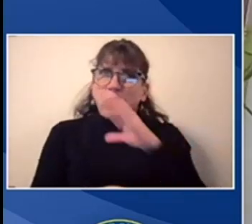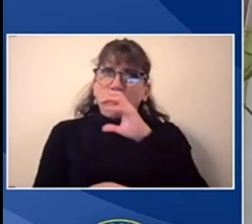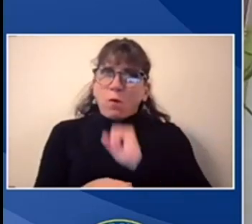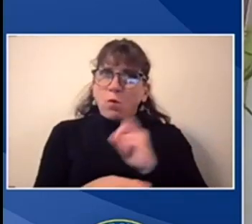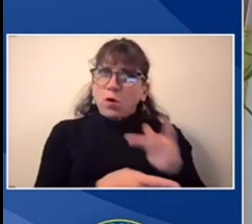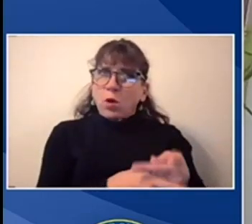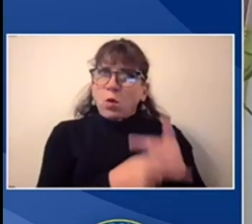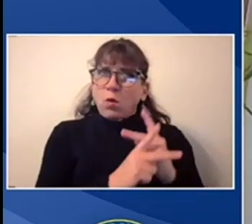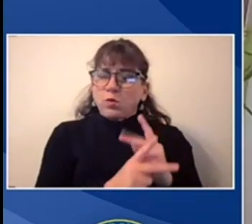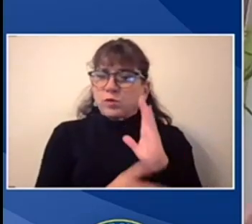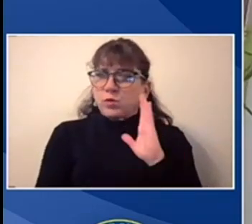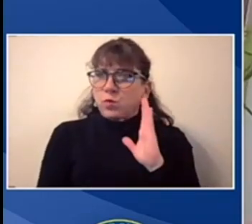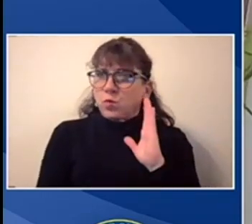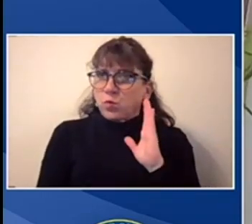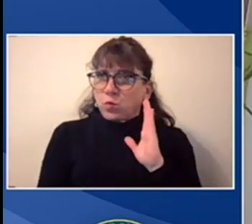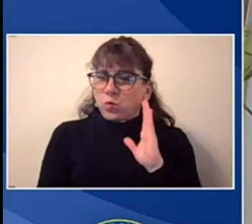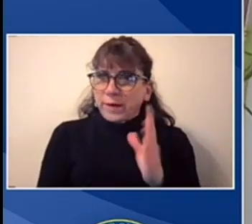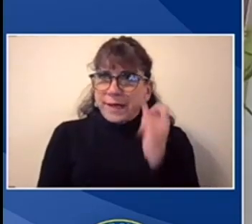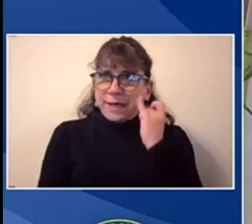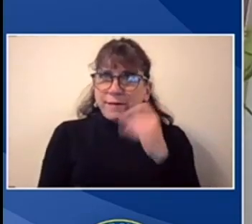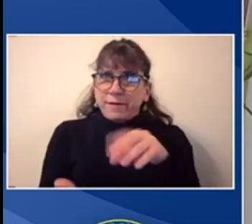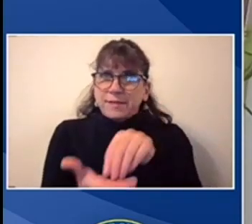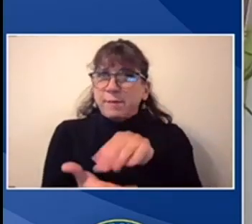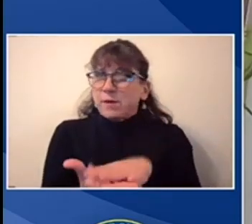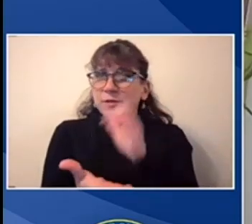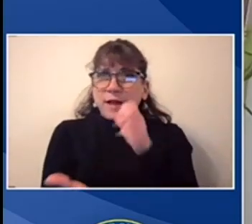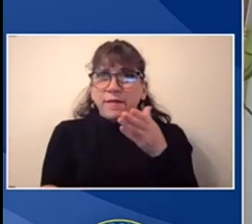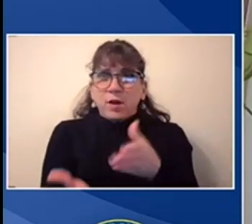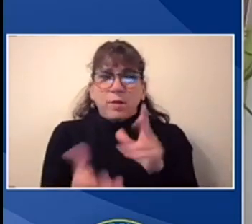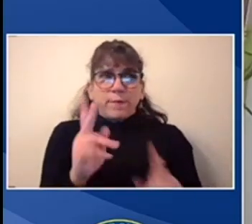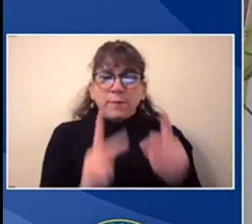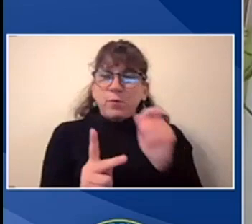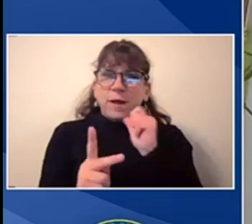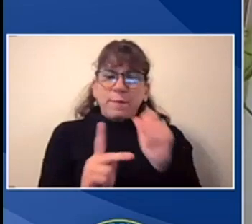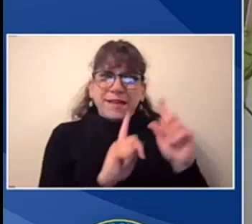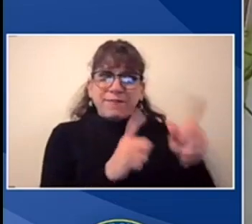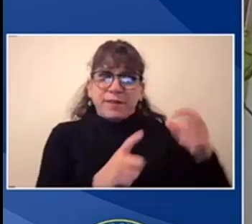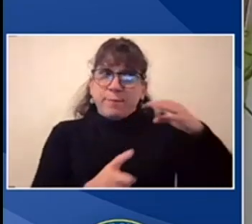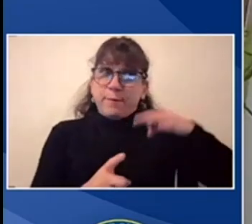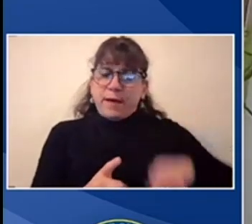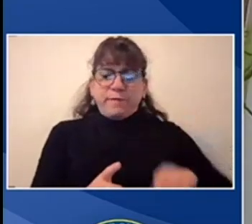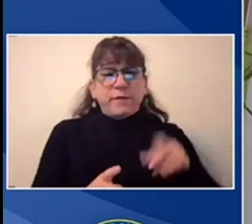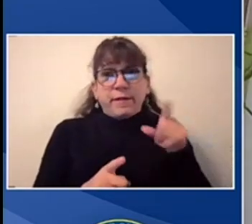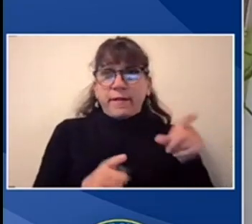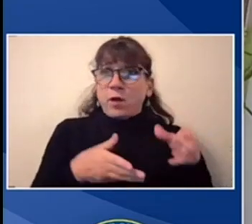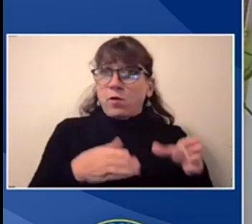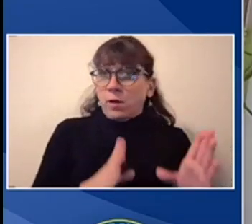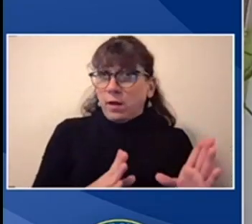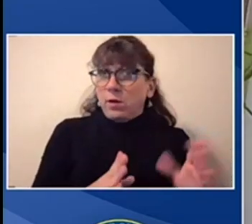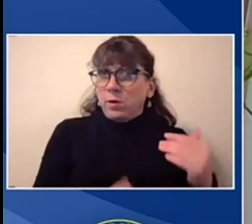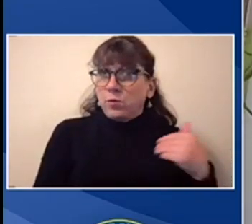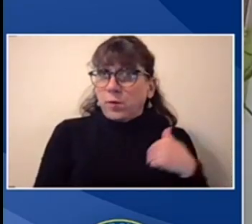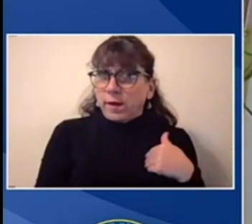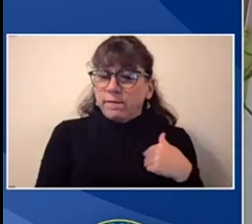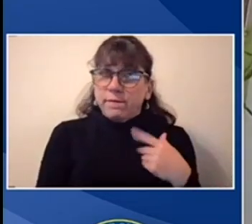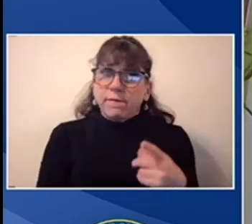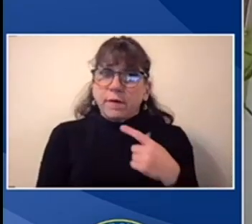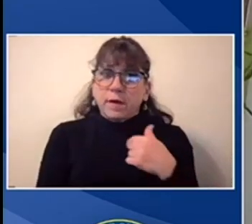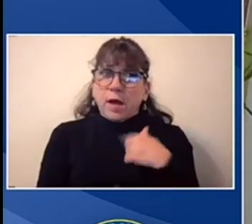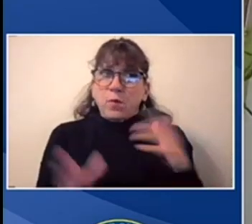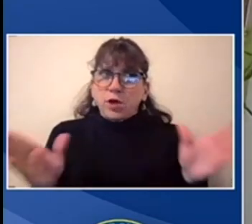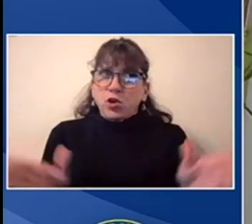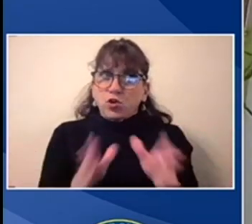be, if the documentation is not there, that people may not get the benefit to which they're entitled. So I would encourage the